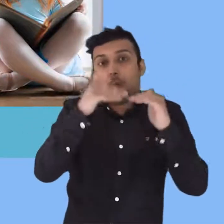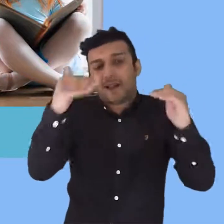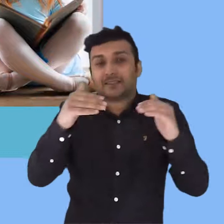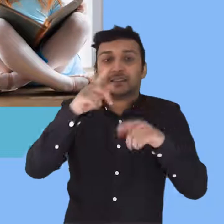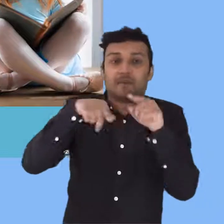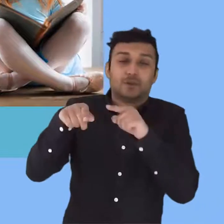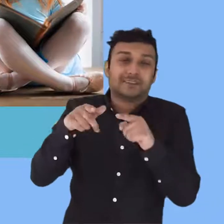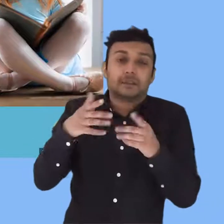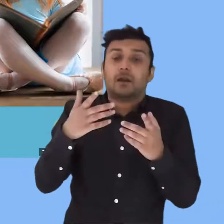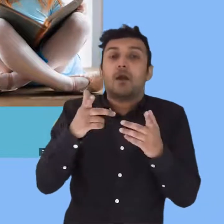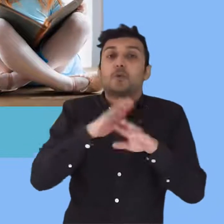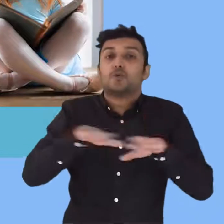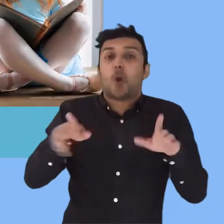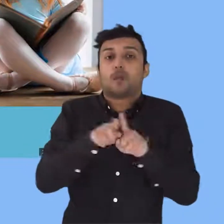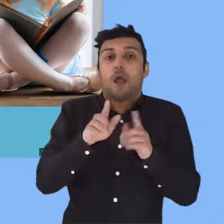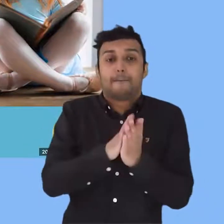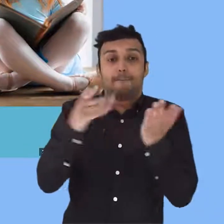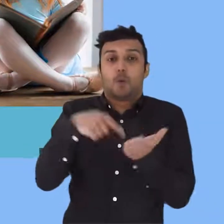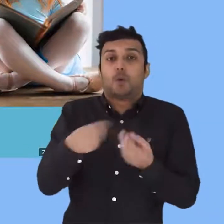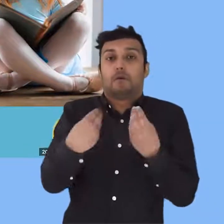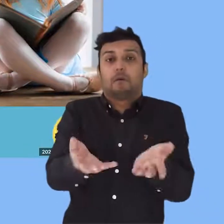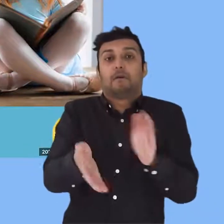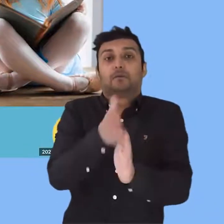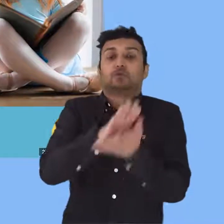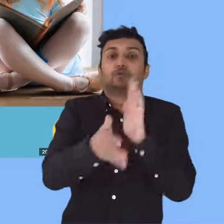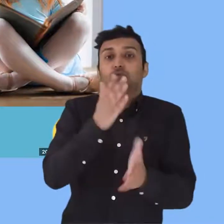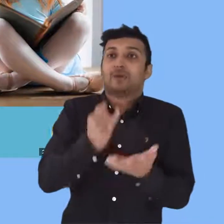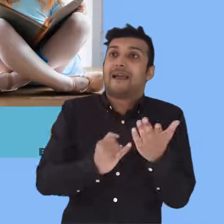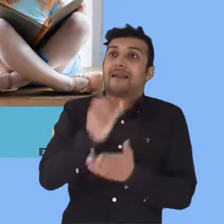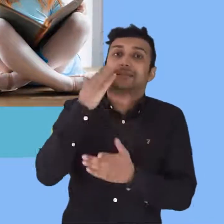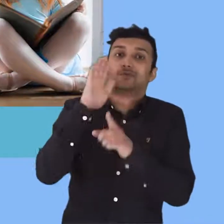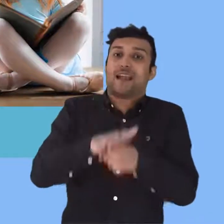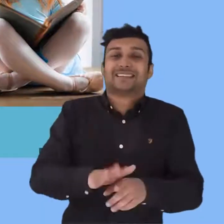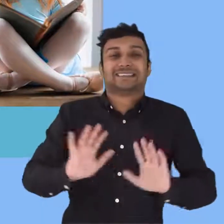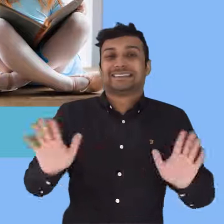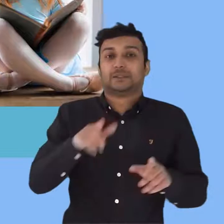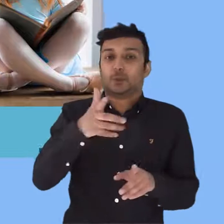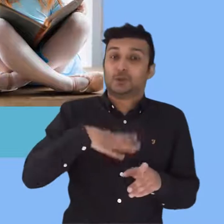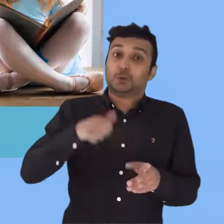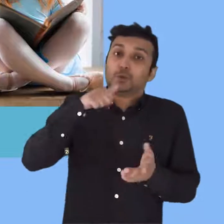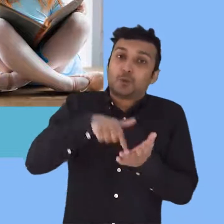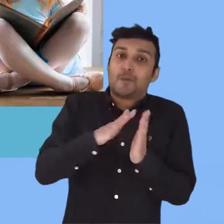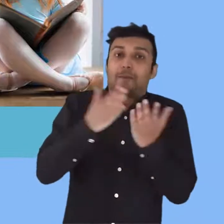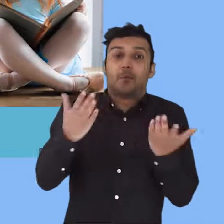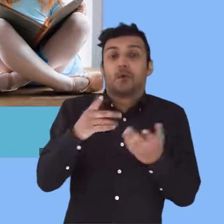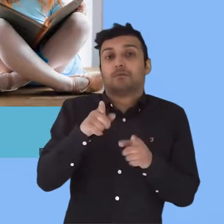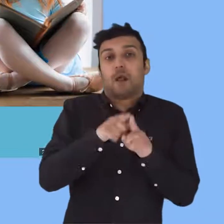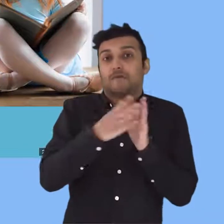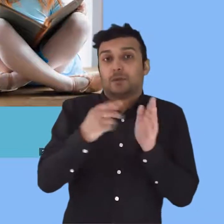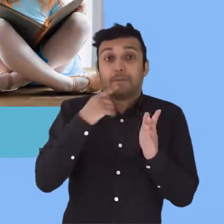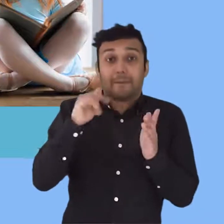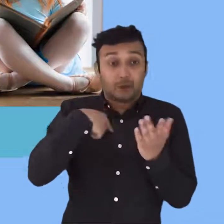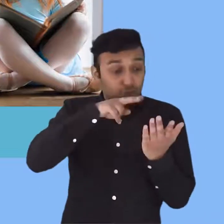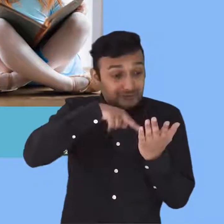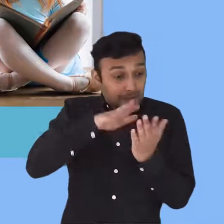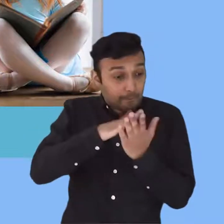reading that book? And how are you going to be posing questions to your children? How are you going to be making activities that are related to the book